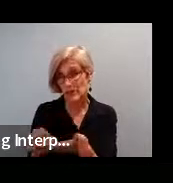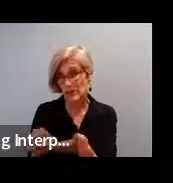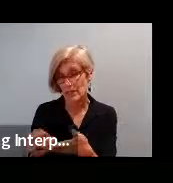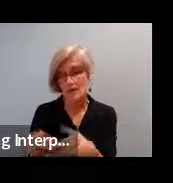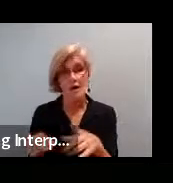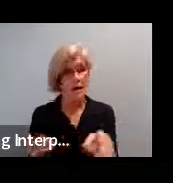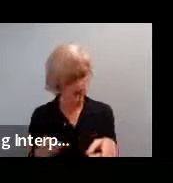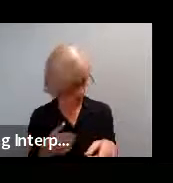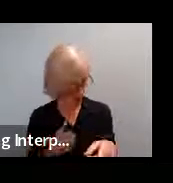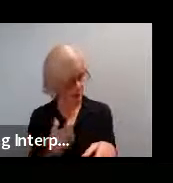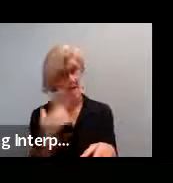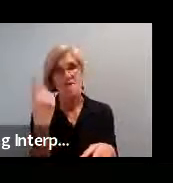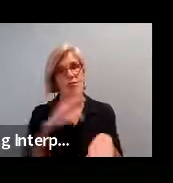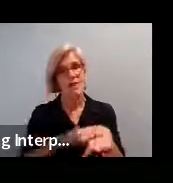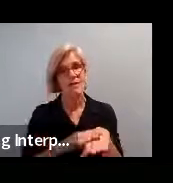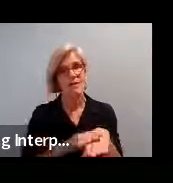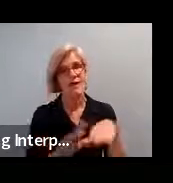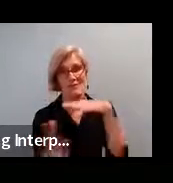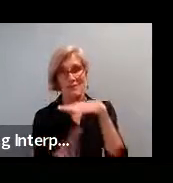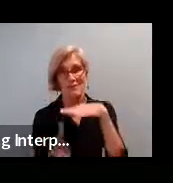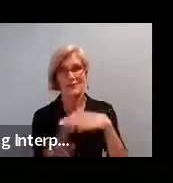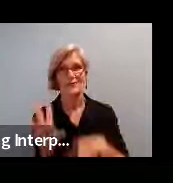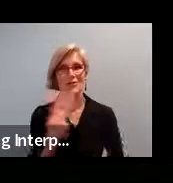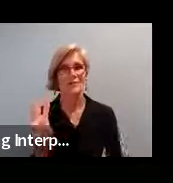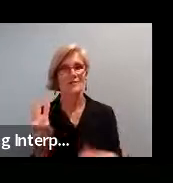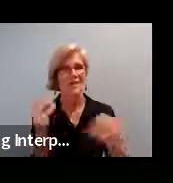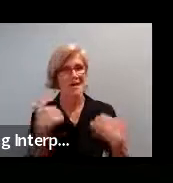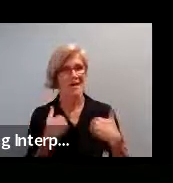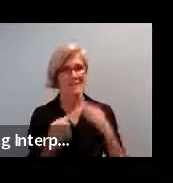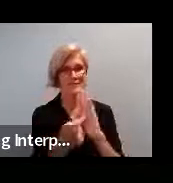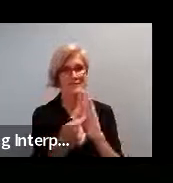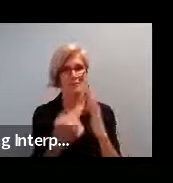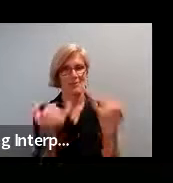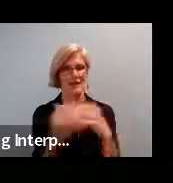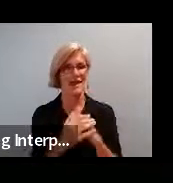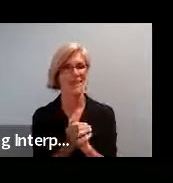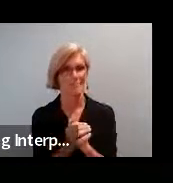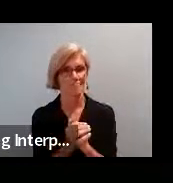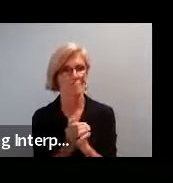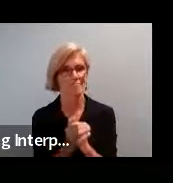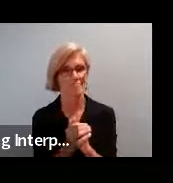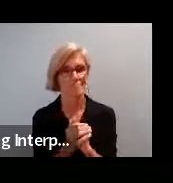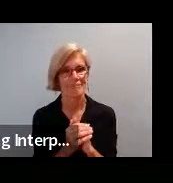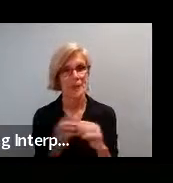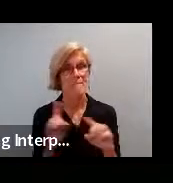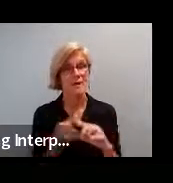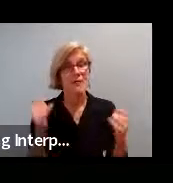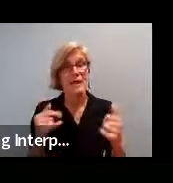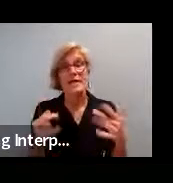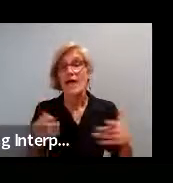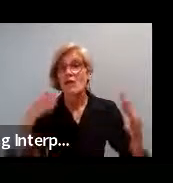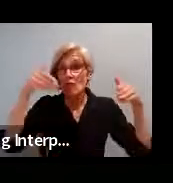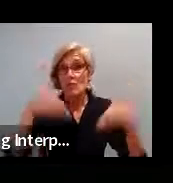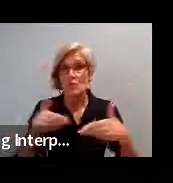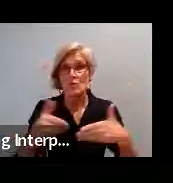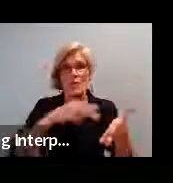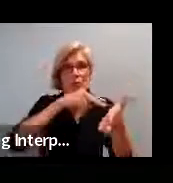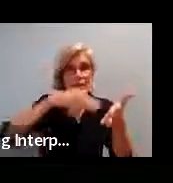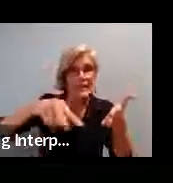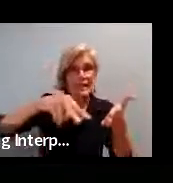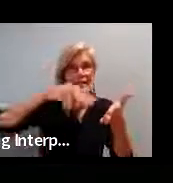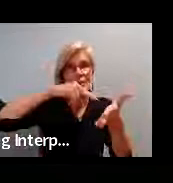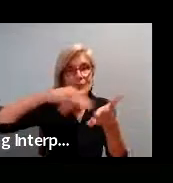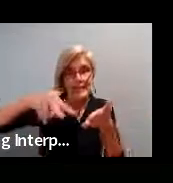sample on our Kinder website. Right now, please just focus on reading. Read, read, read